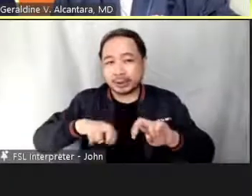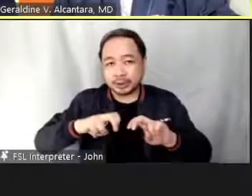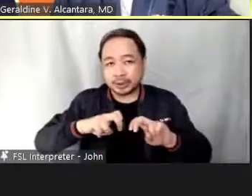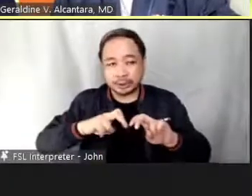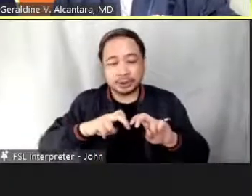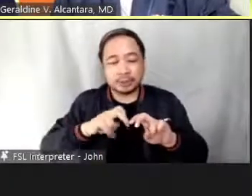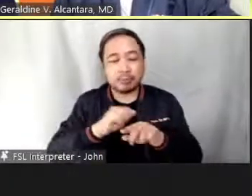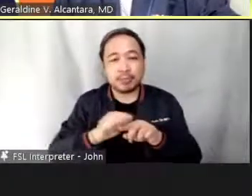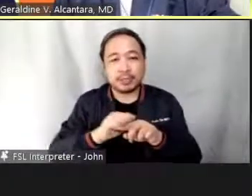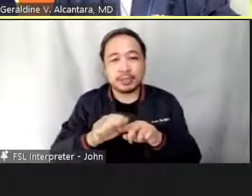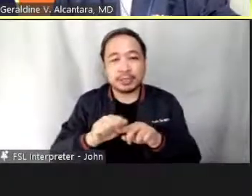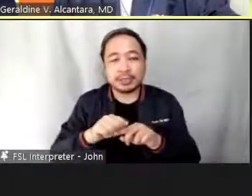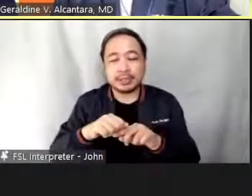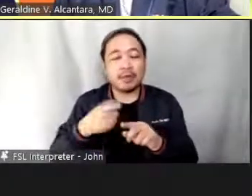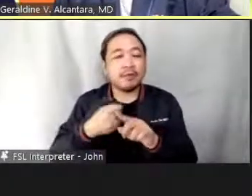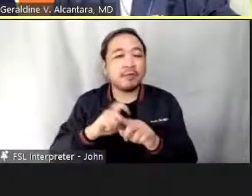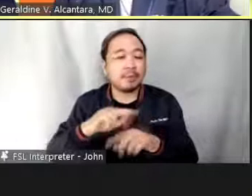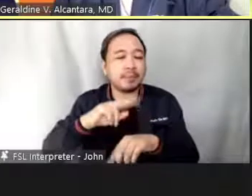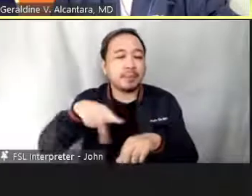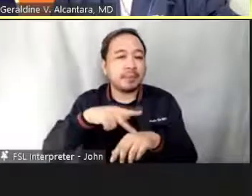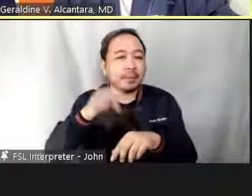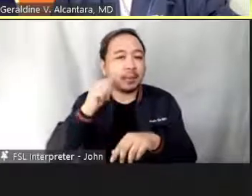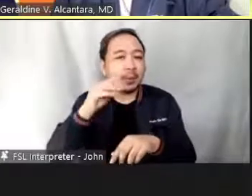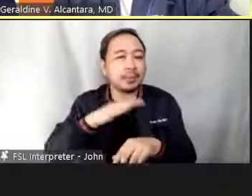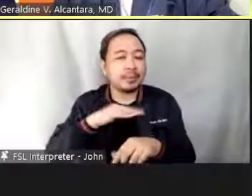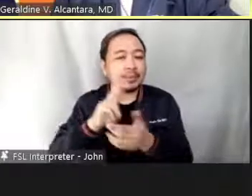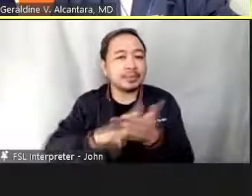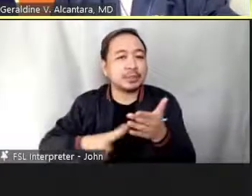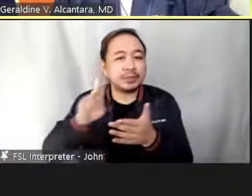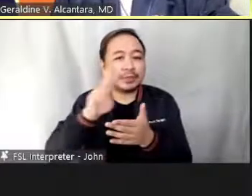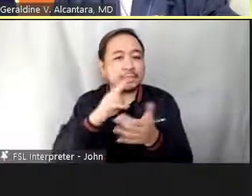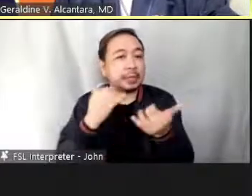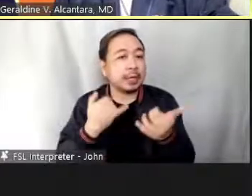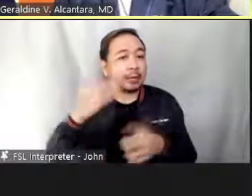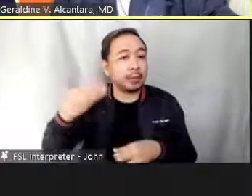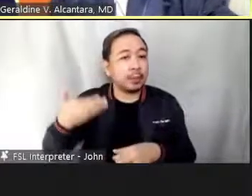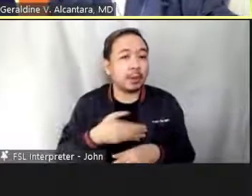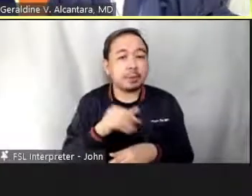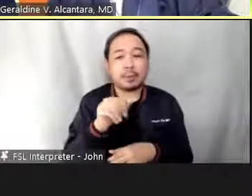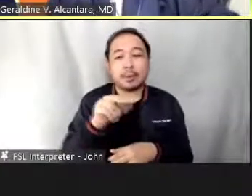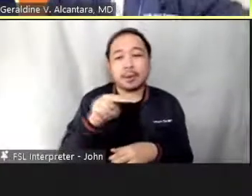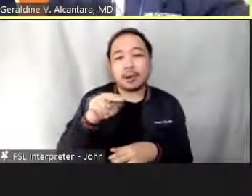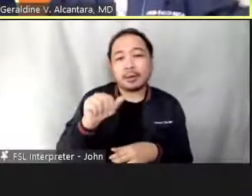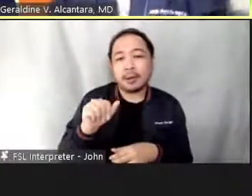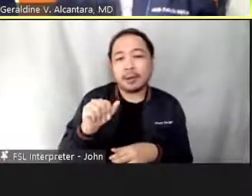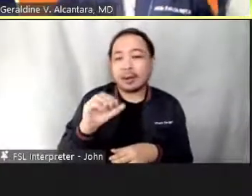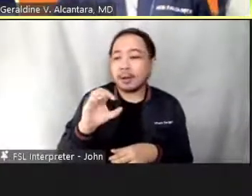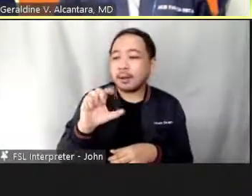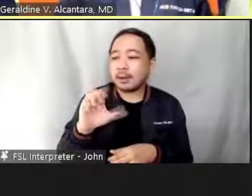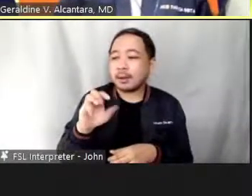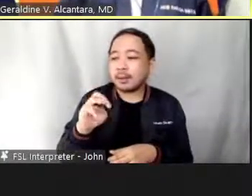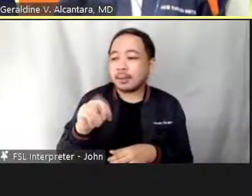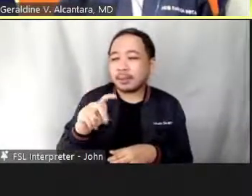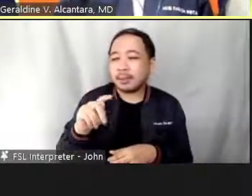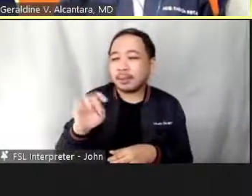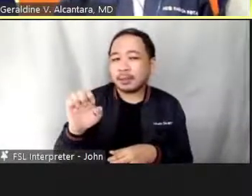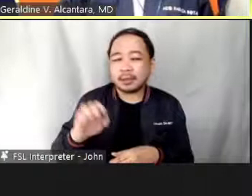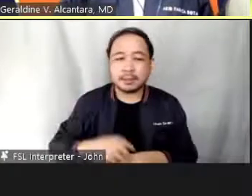University. Ladies and gentlemen, let us hear from Ms. Ana Teresa Clemente.